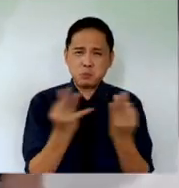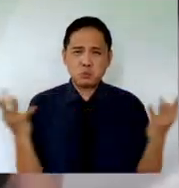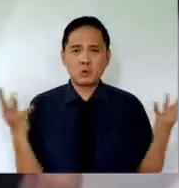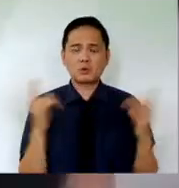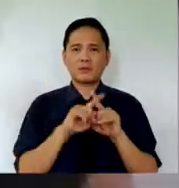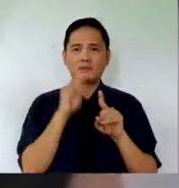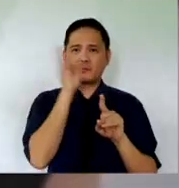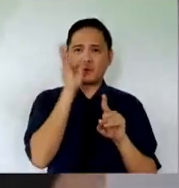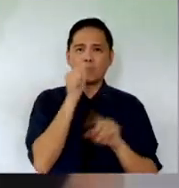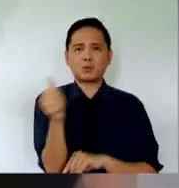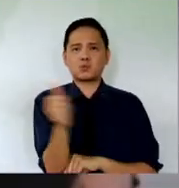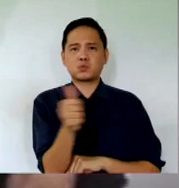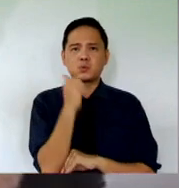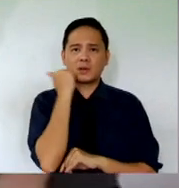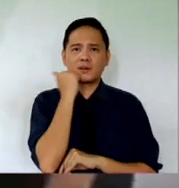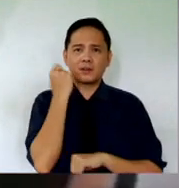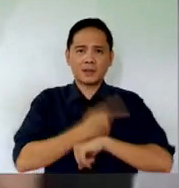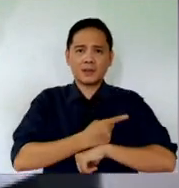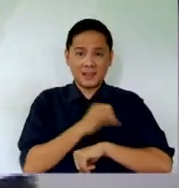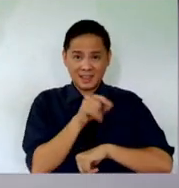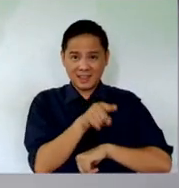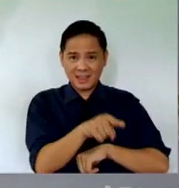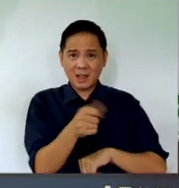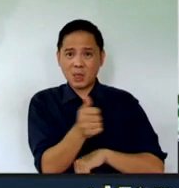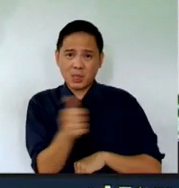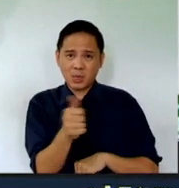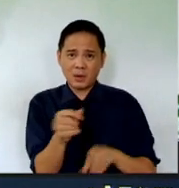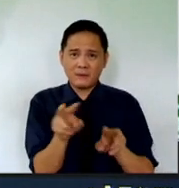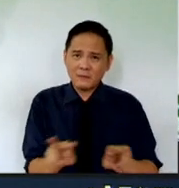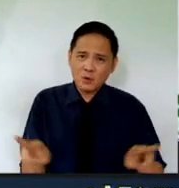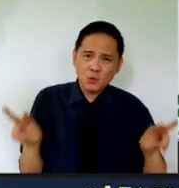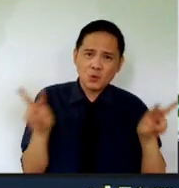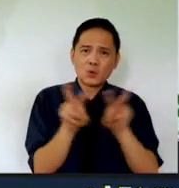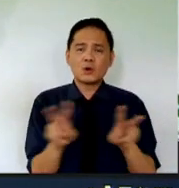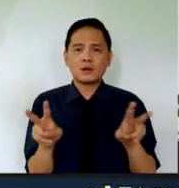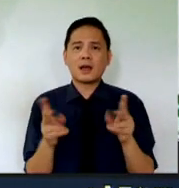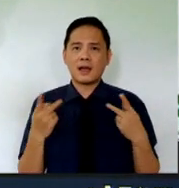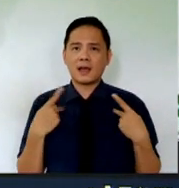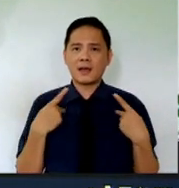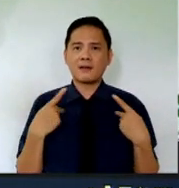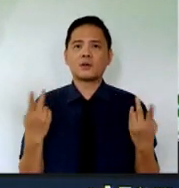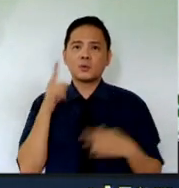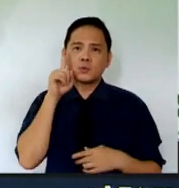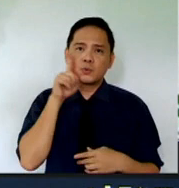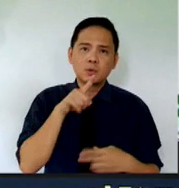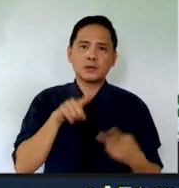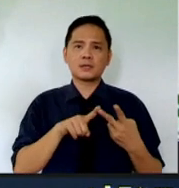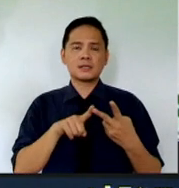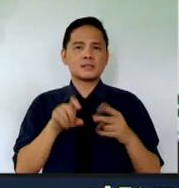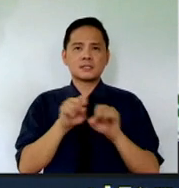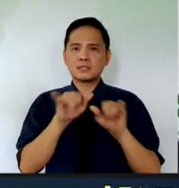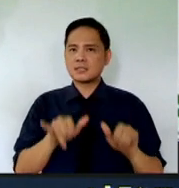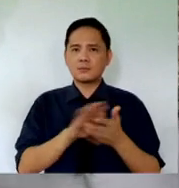badly needs a mode of transportation that is systematic, that is more affordable to use of, and